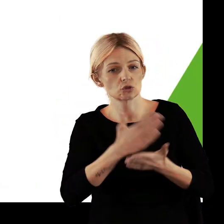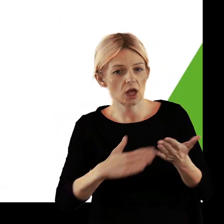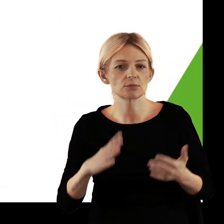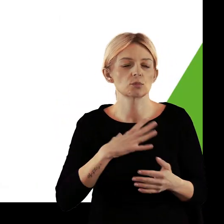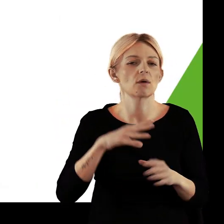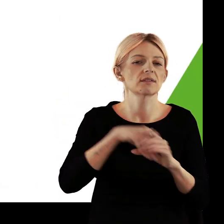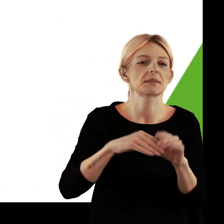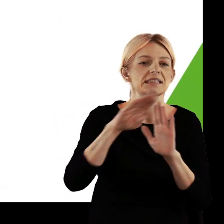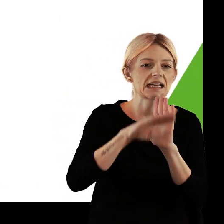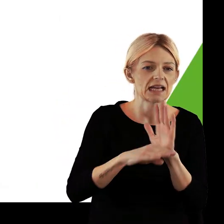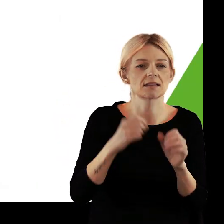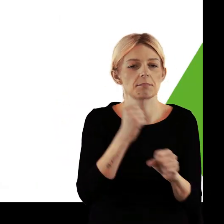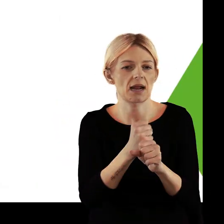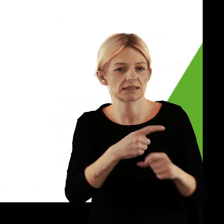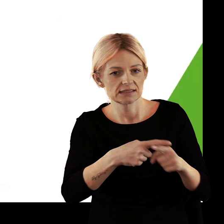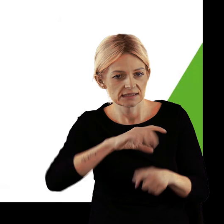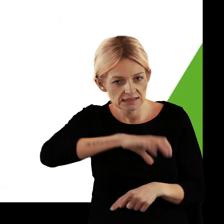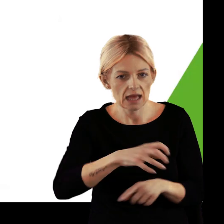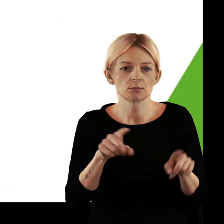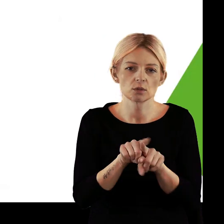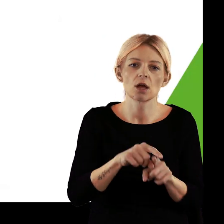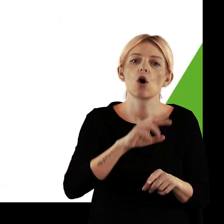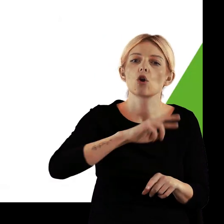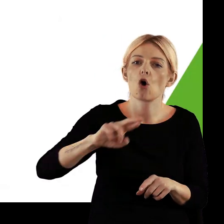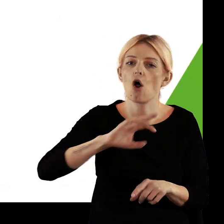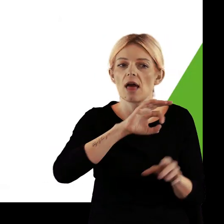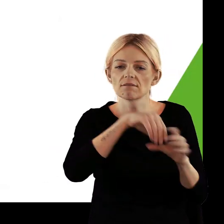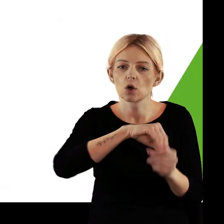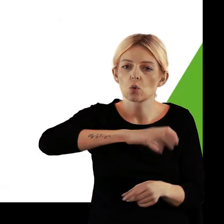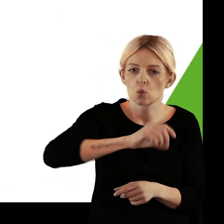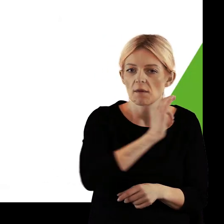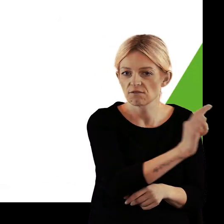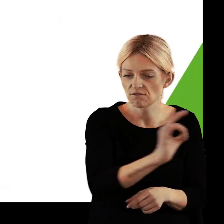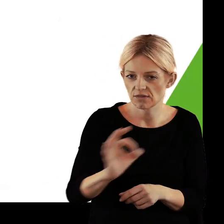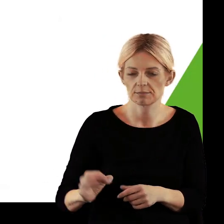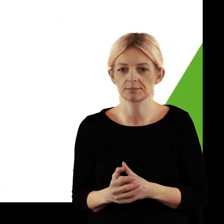the topic of group roles. We hope that this information